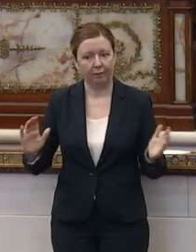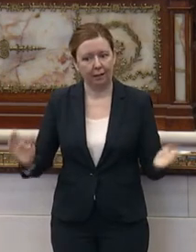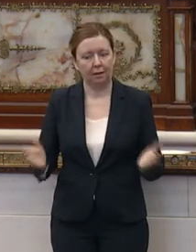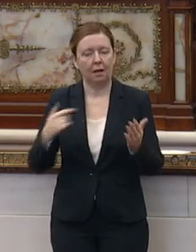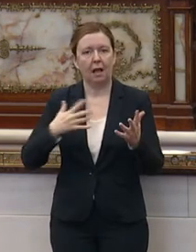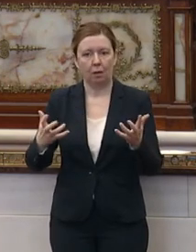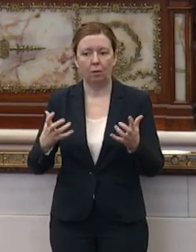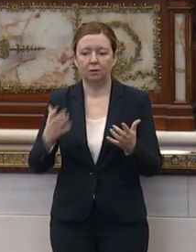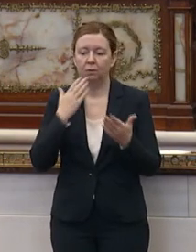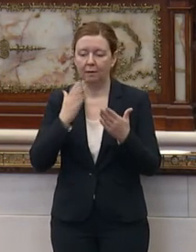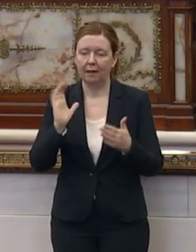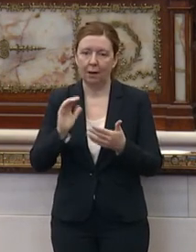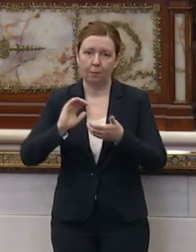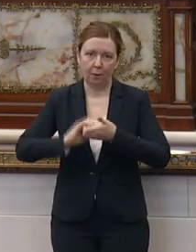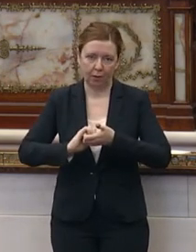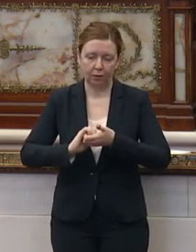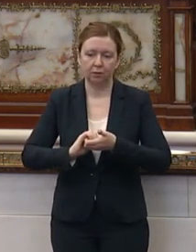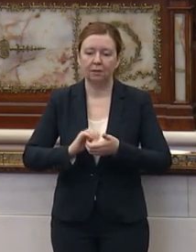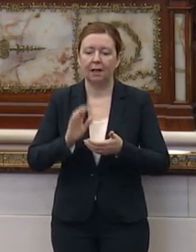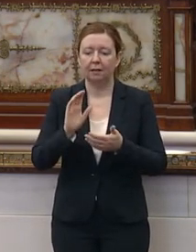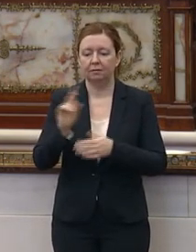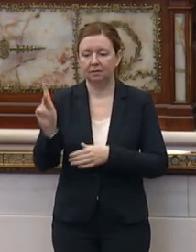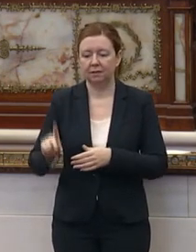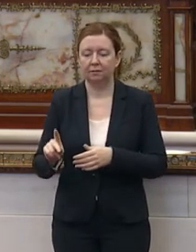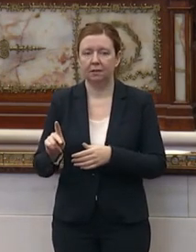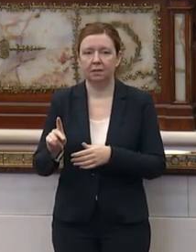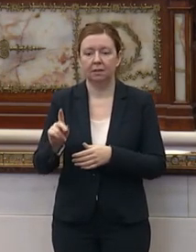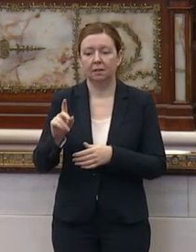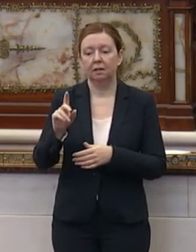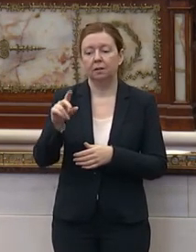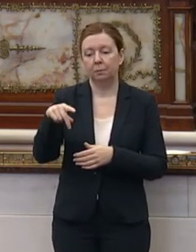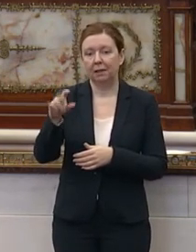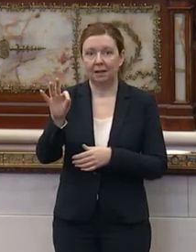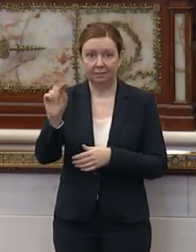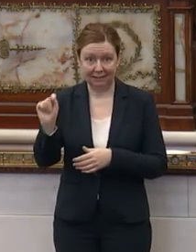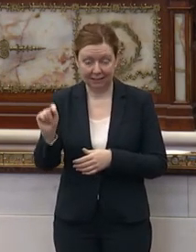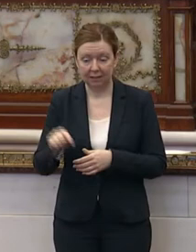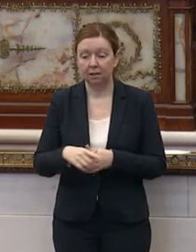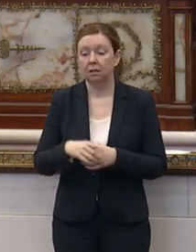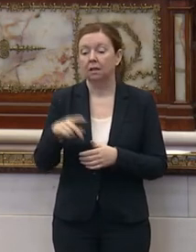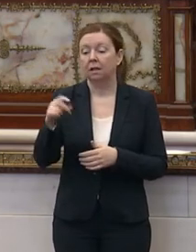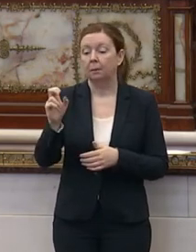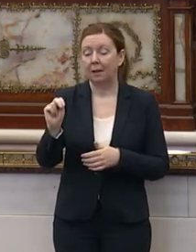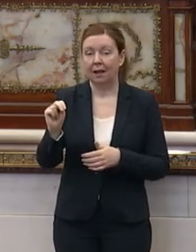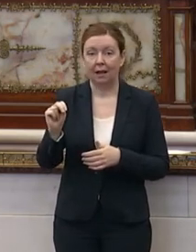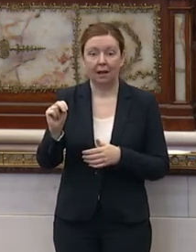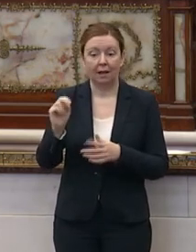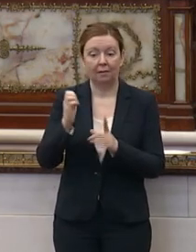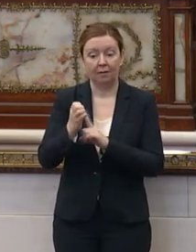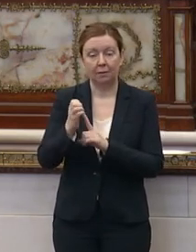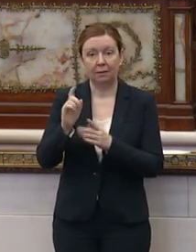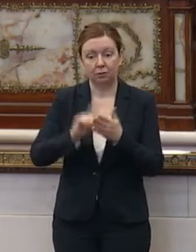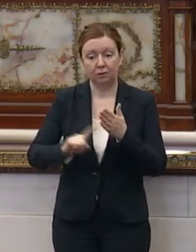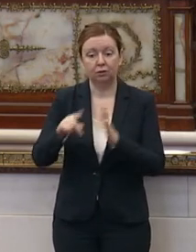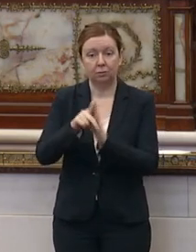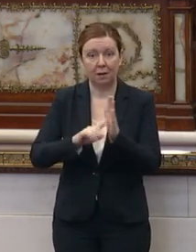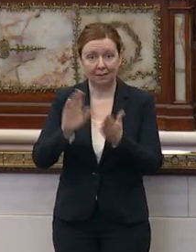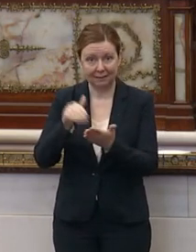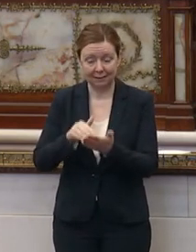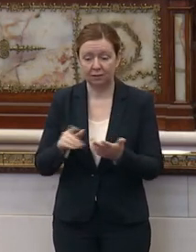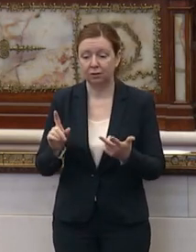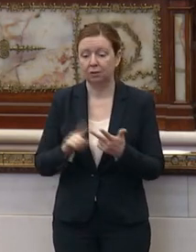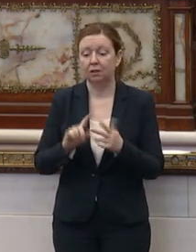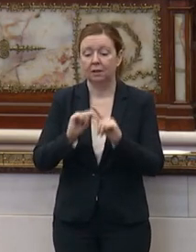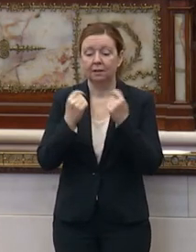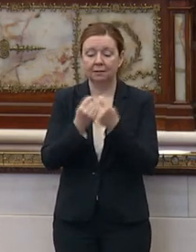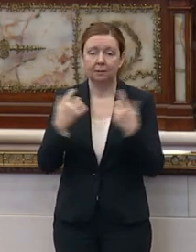to absolutely thank our partners at the Philadelphia Federation of Teachers, Penn Environmental Research and Policy Center, the